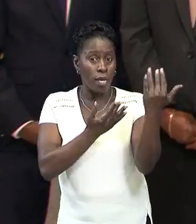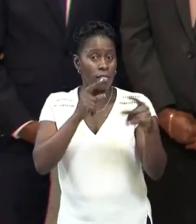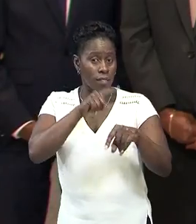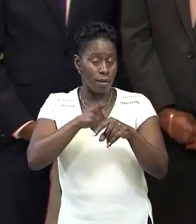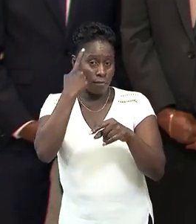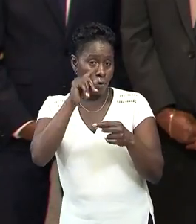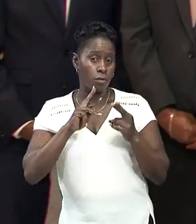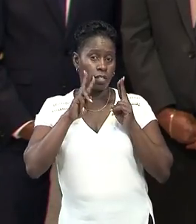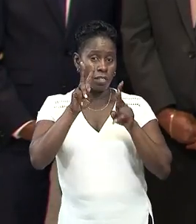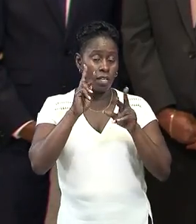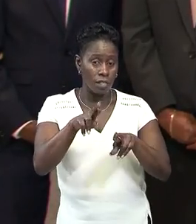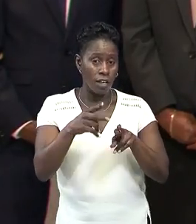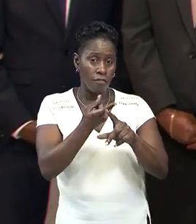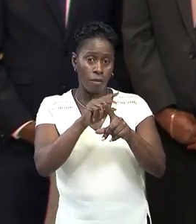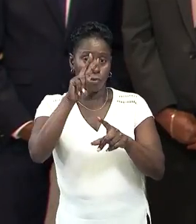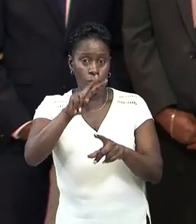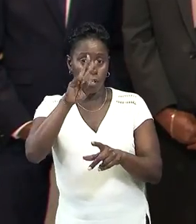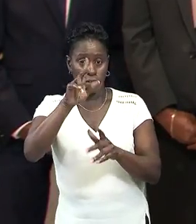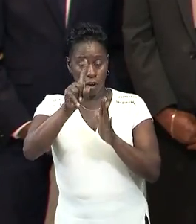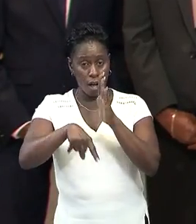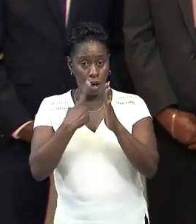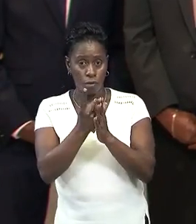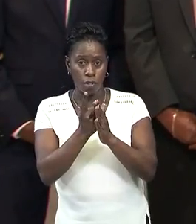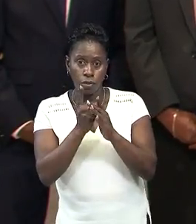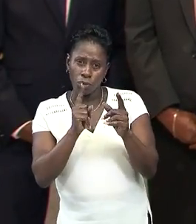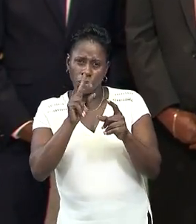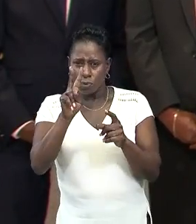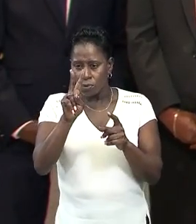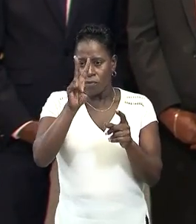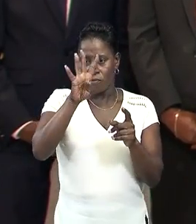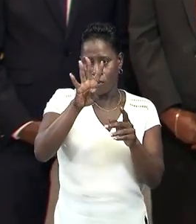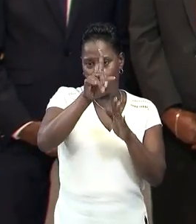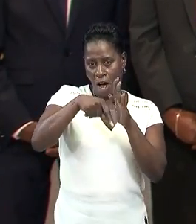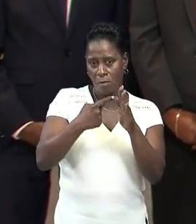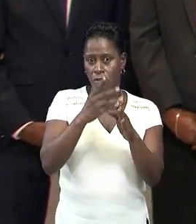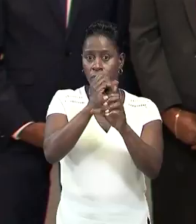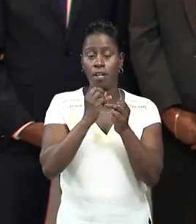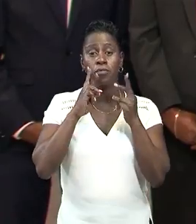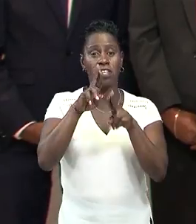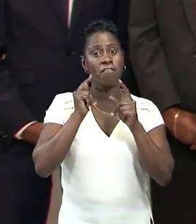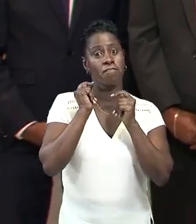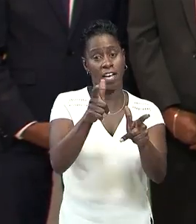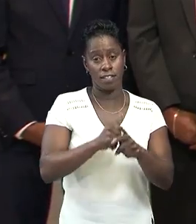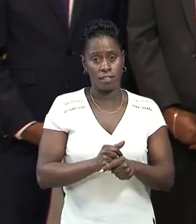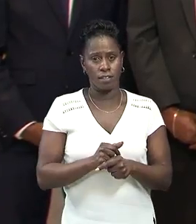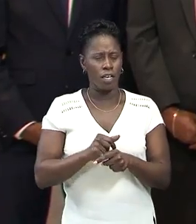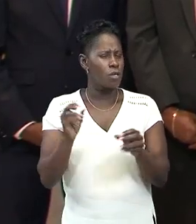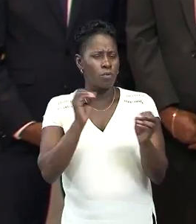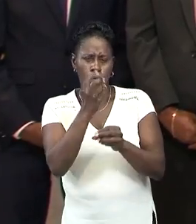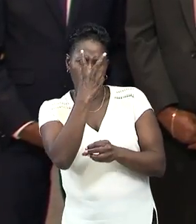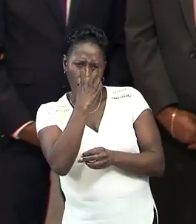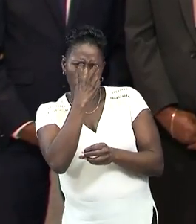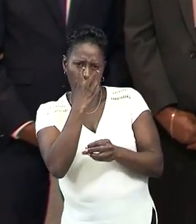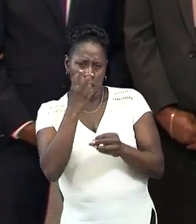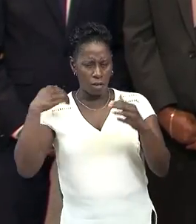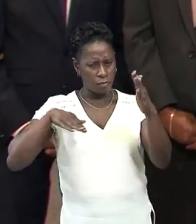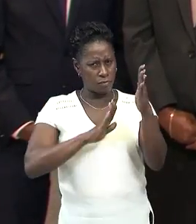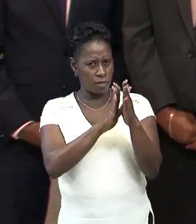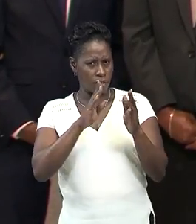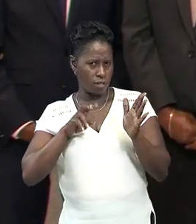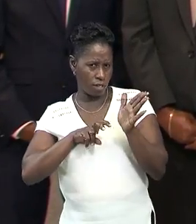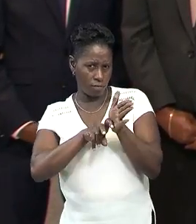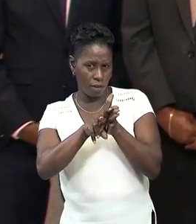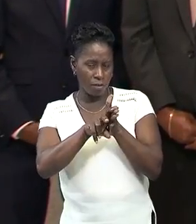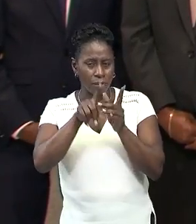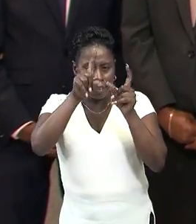for results from 24 hours to approximately 2 to 4 hours. There is no doubt that confronting this virus